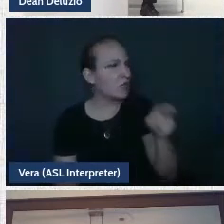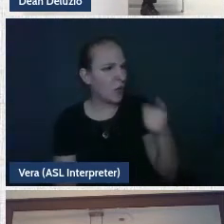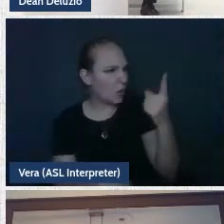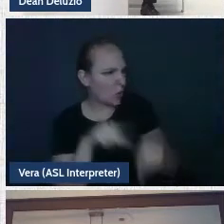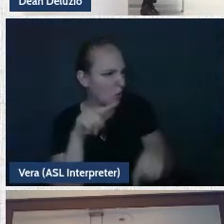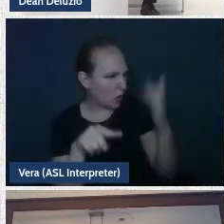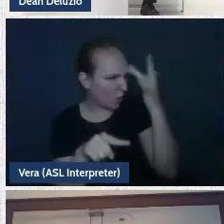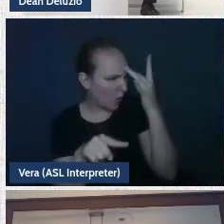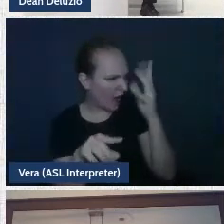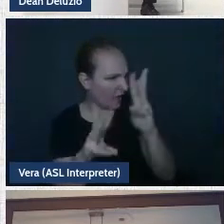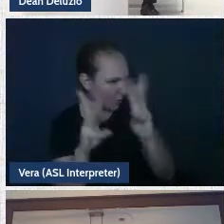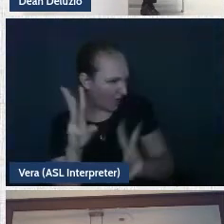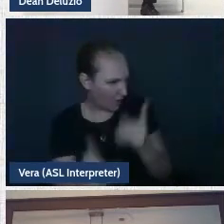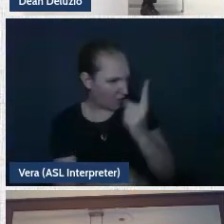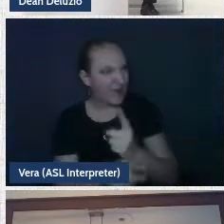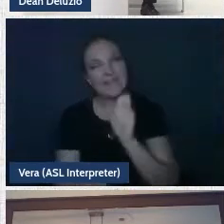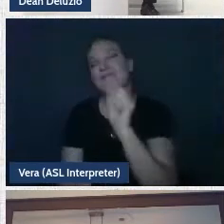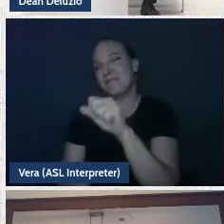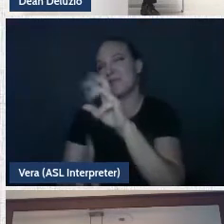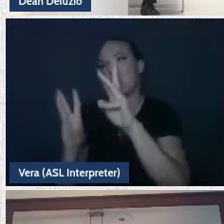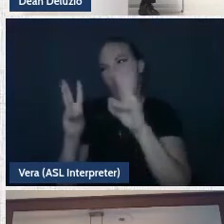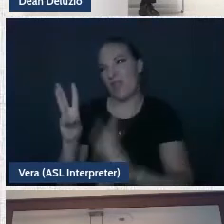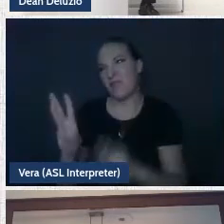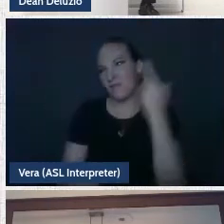was a weather thing. Weather thing.